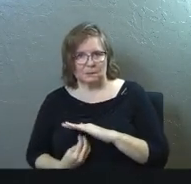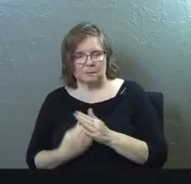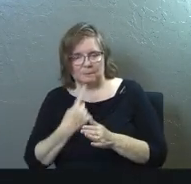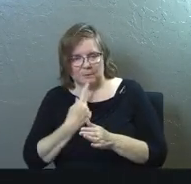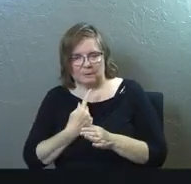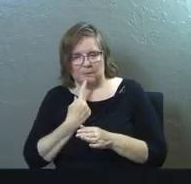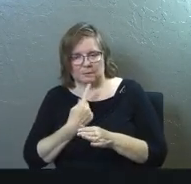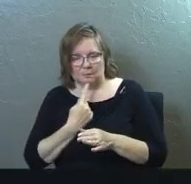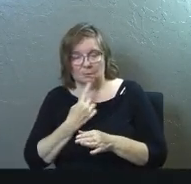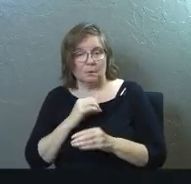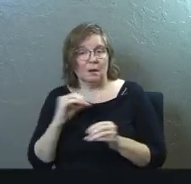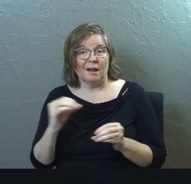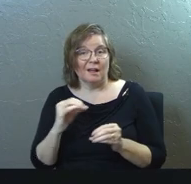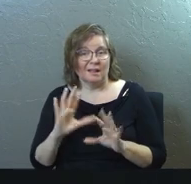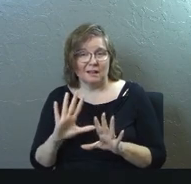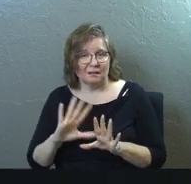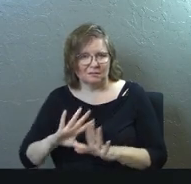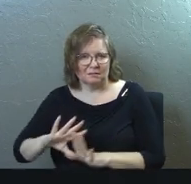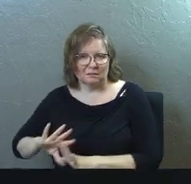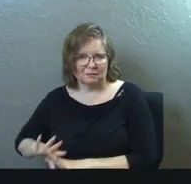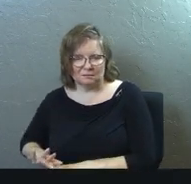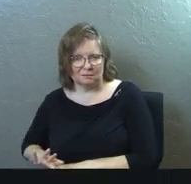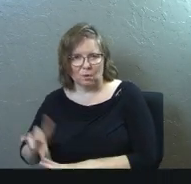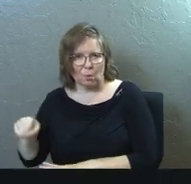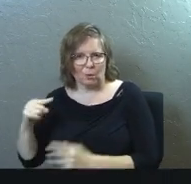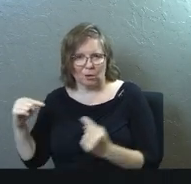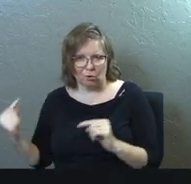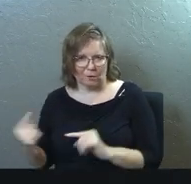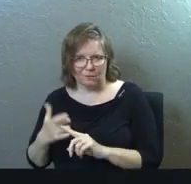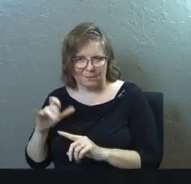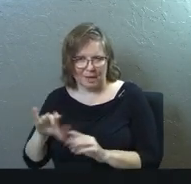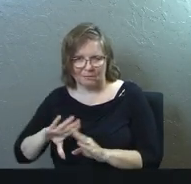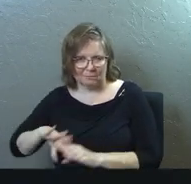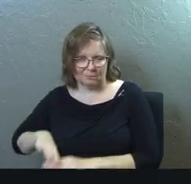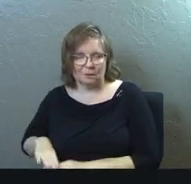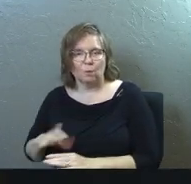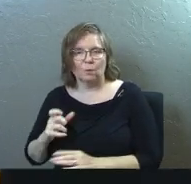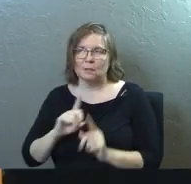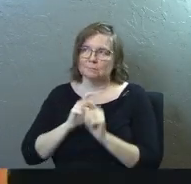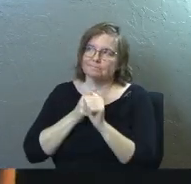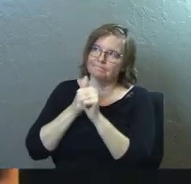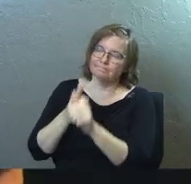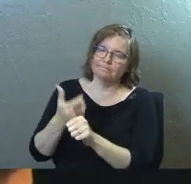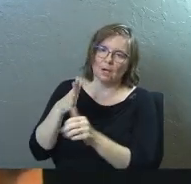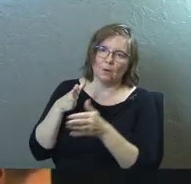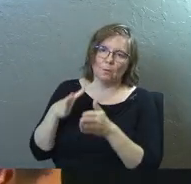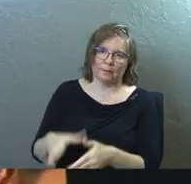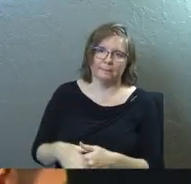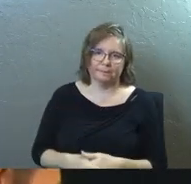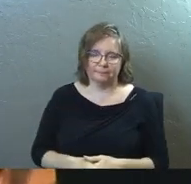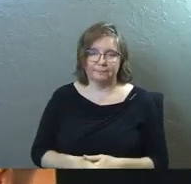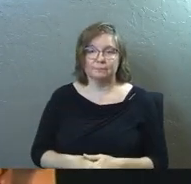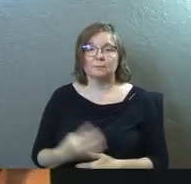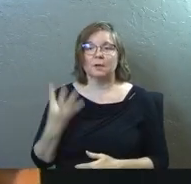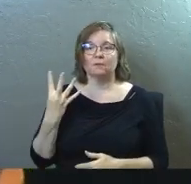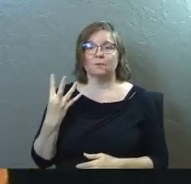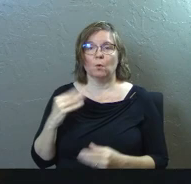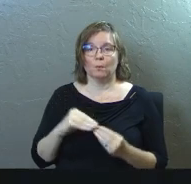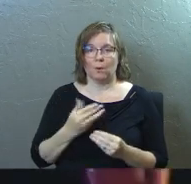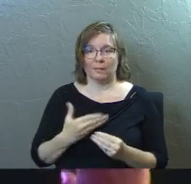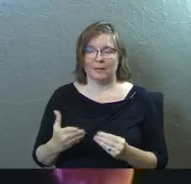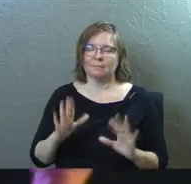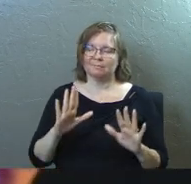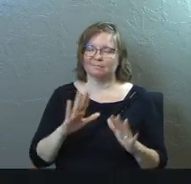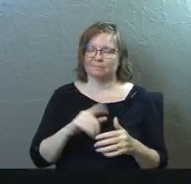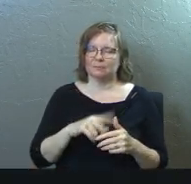division and nothing but hurt comes from that. We need to go God's way. Okay, four more things.